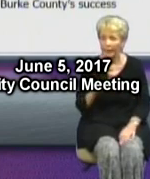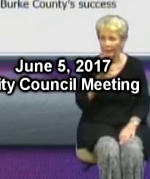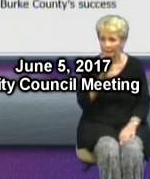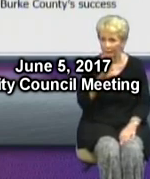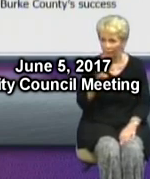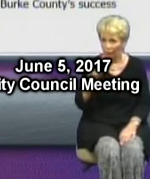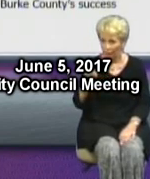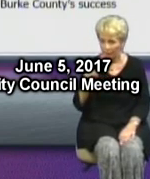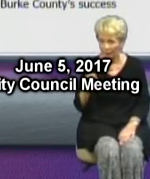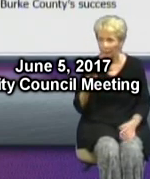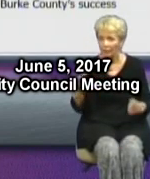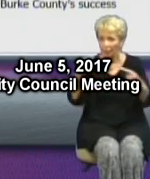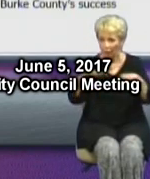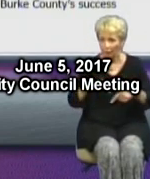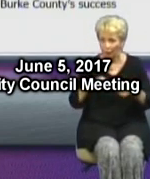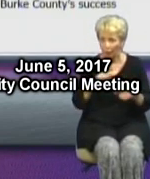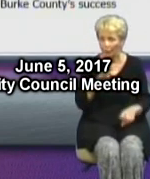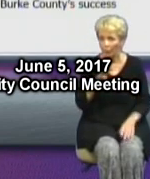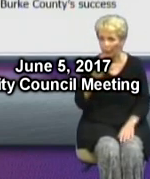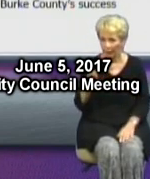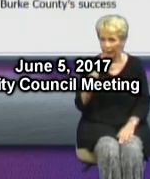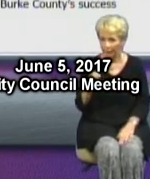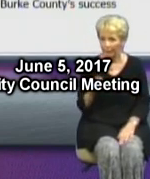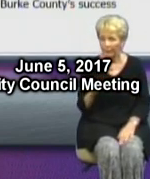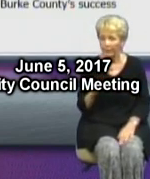74 cents goes to Burke County.